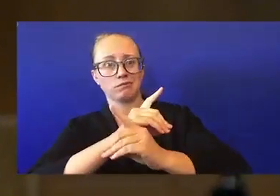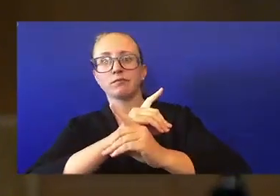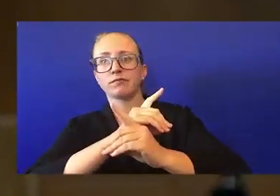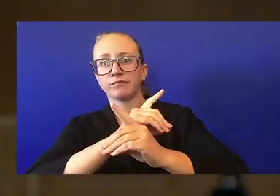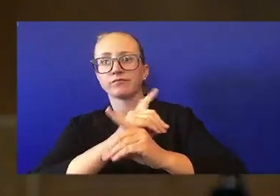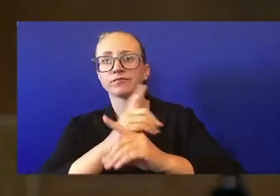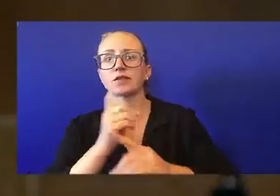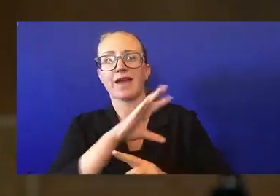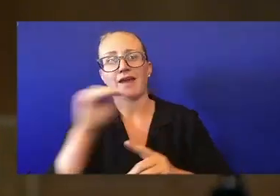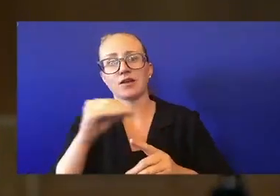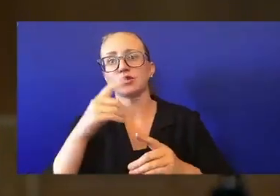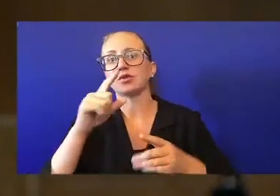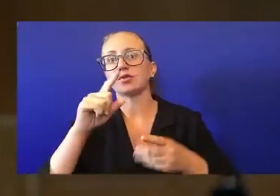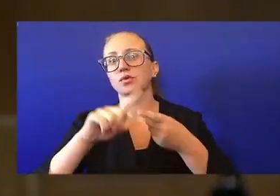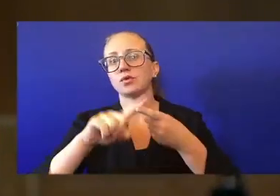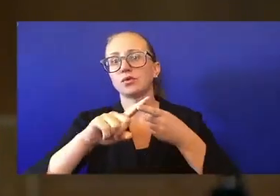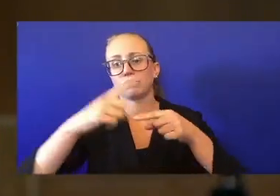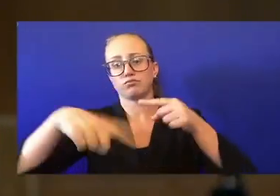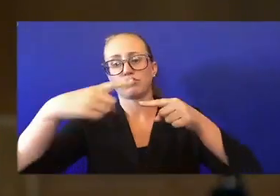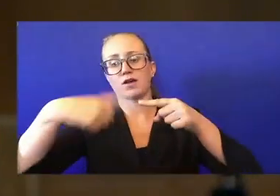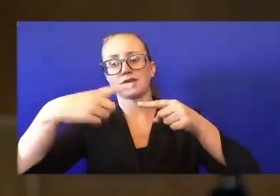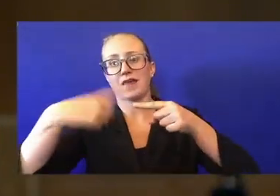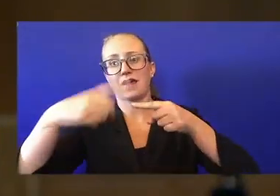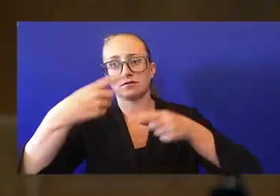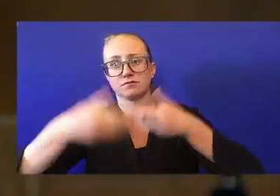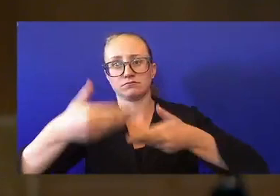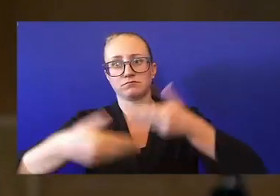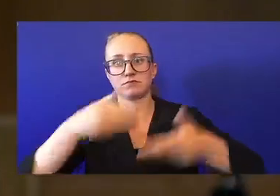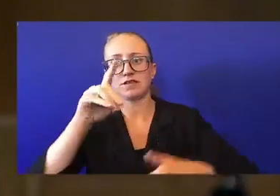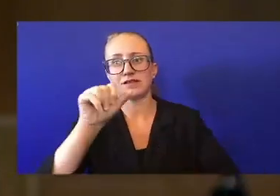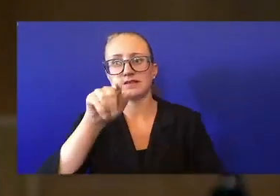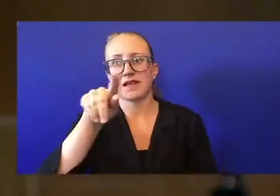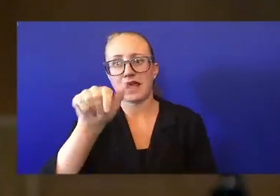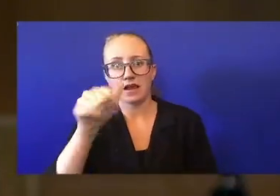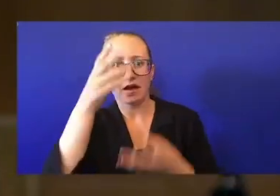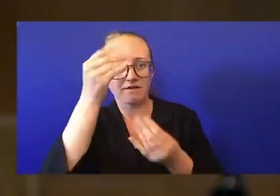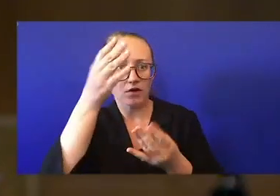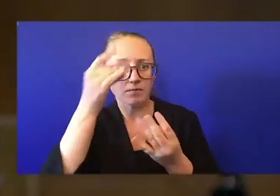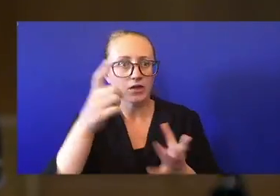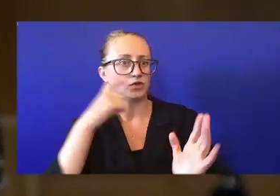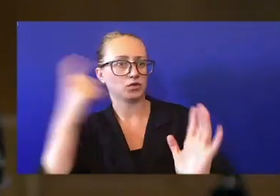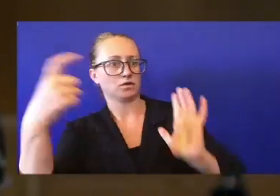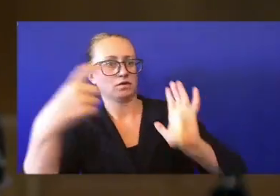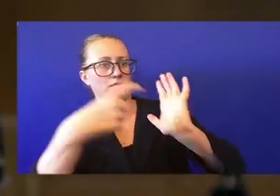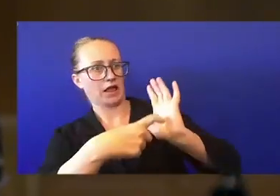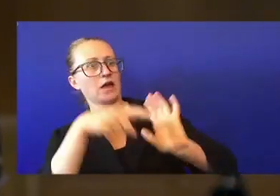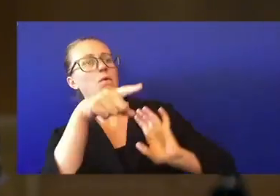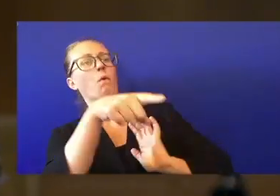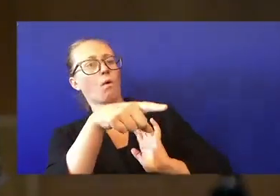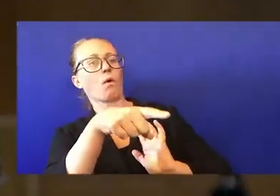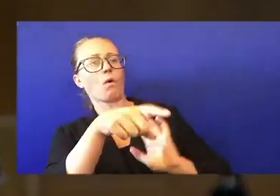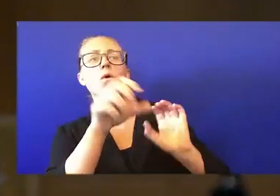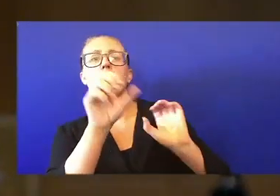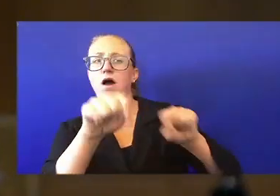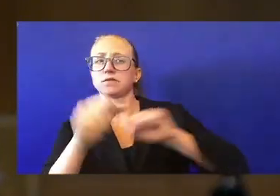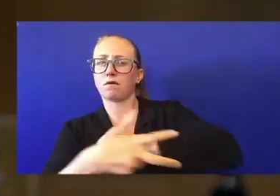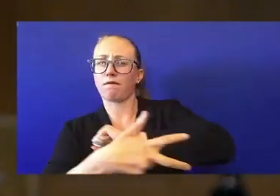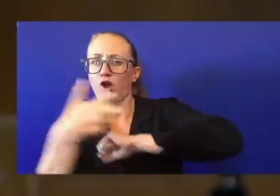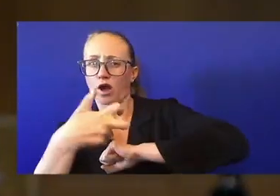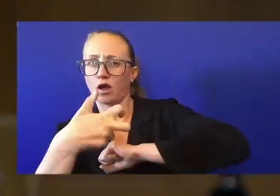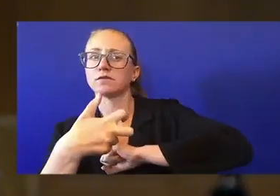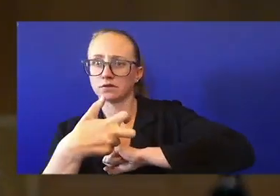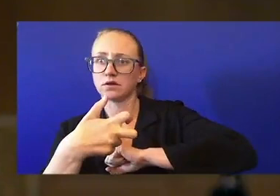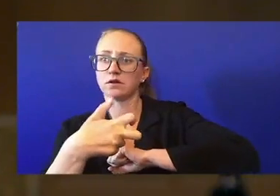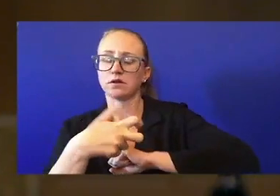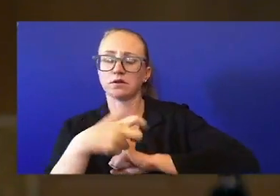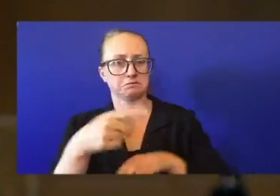that information, identifying trends, and flagging anything that could be fraudulent in that space. That